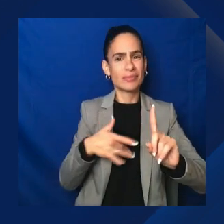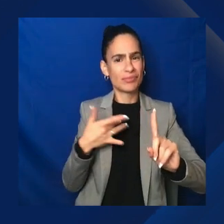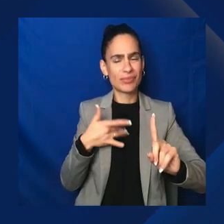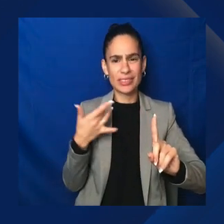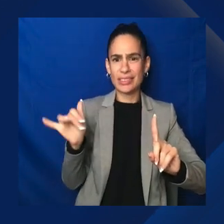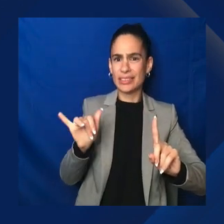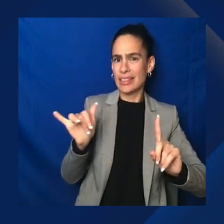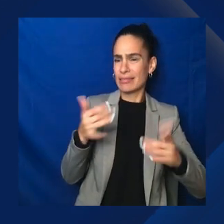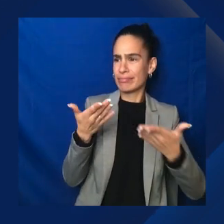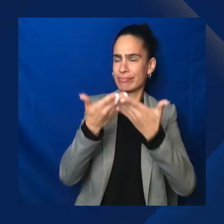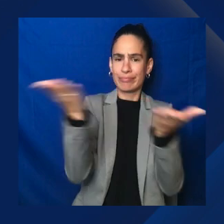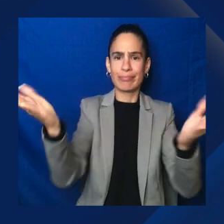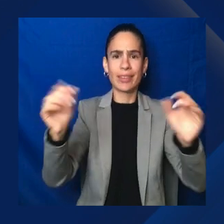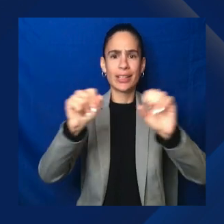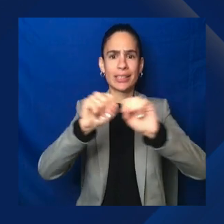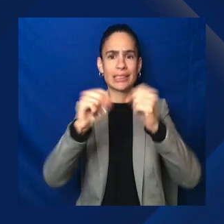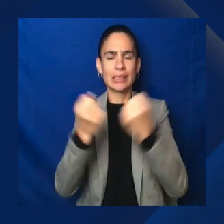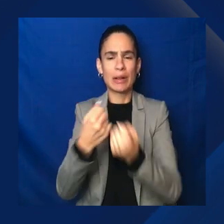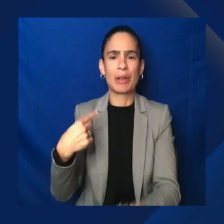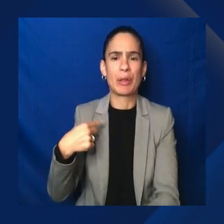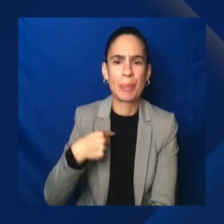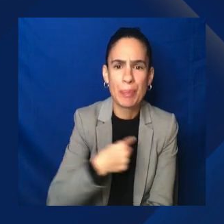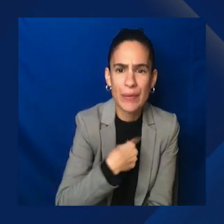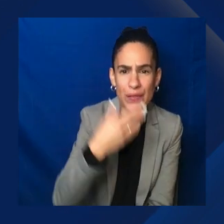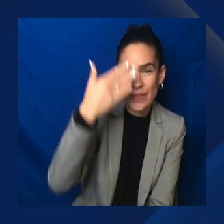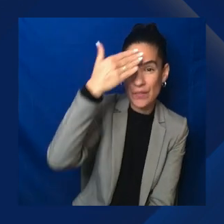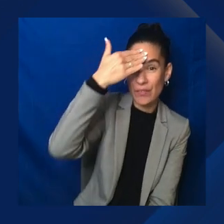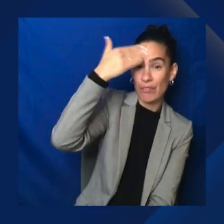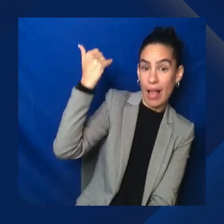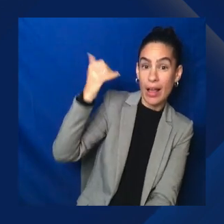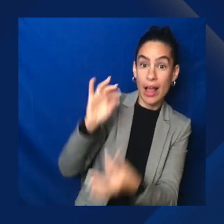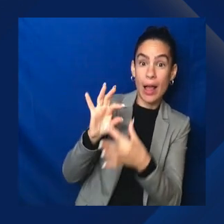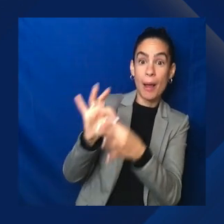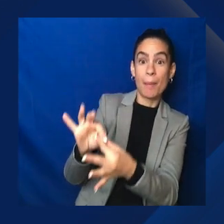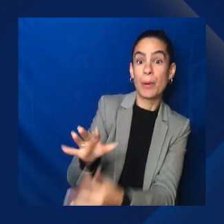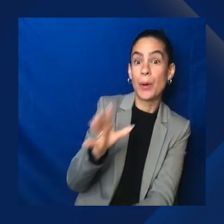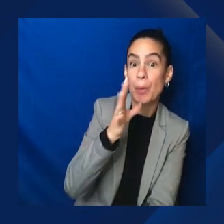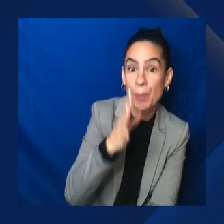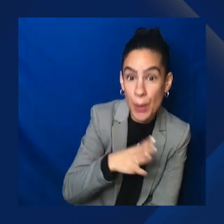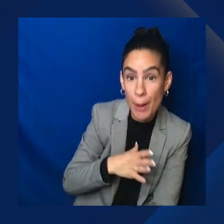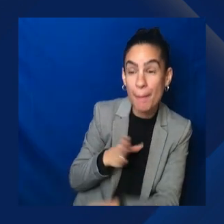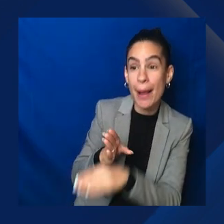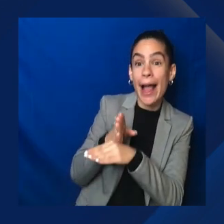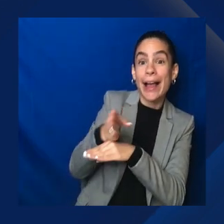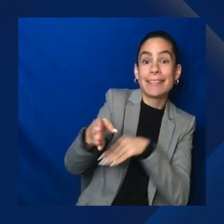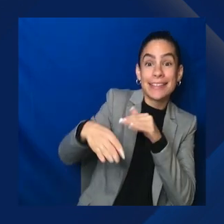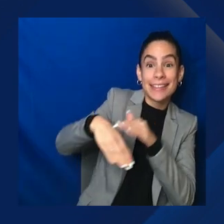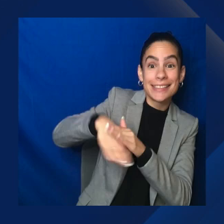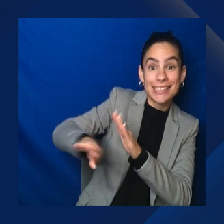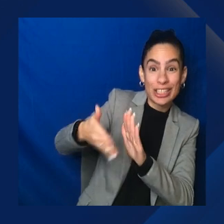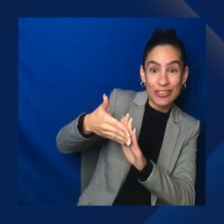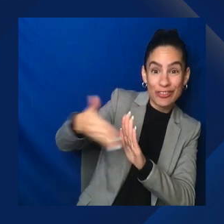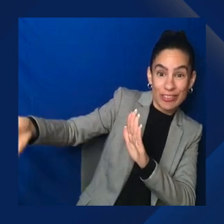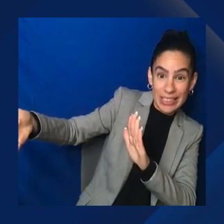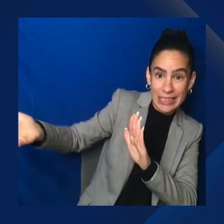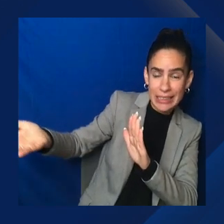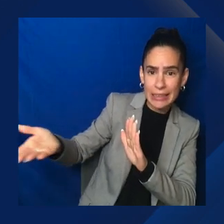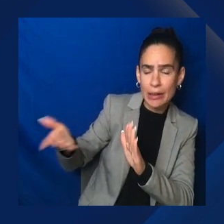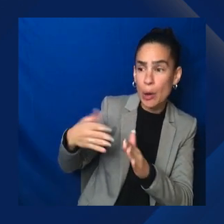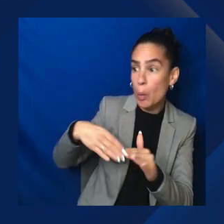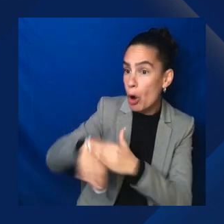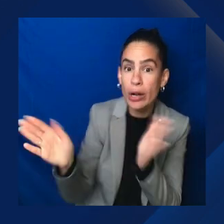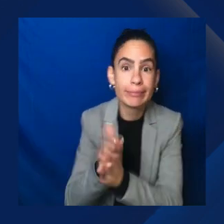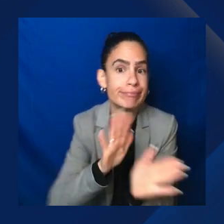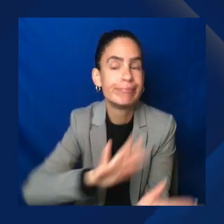forgot about women, that we forget about women after they birth, you know, they give birth to their baby. And it's this thought that drives